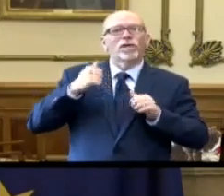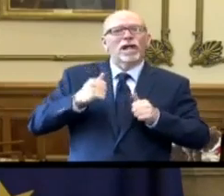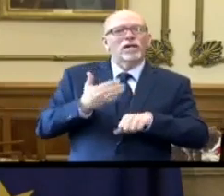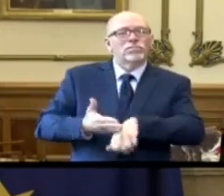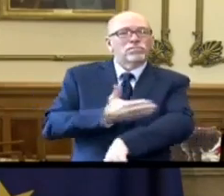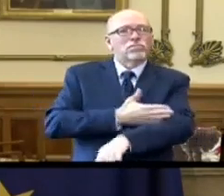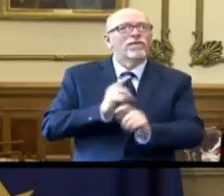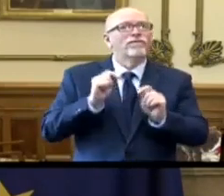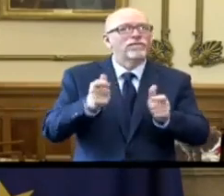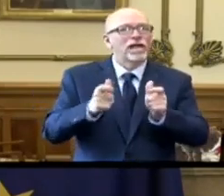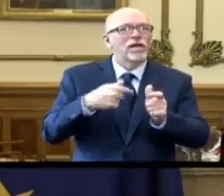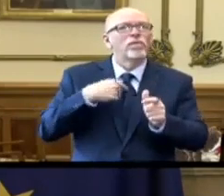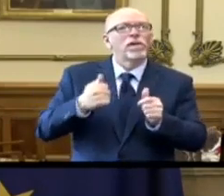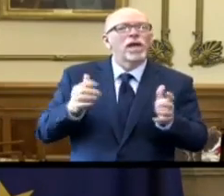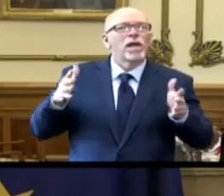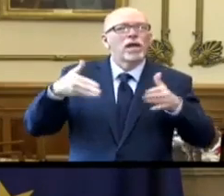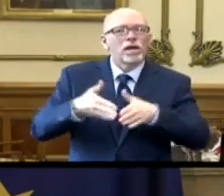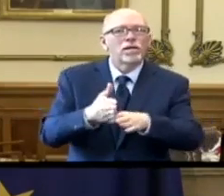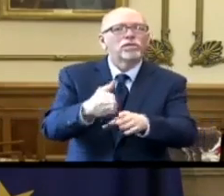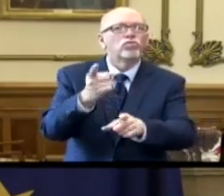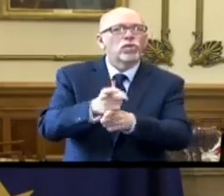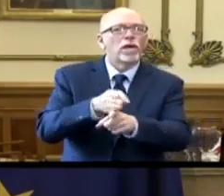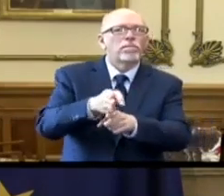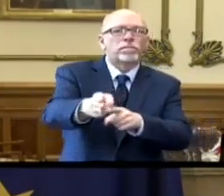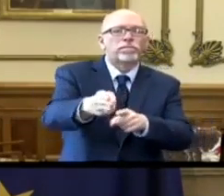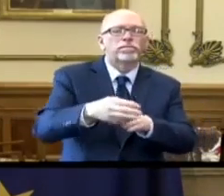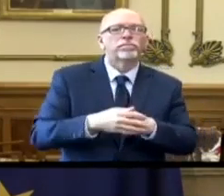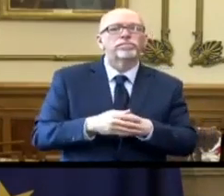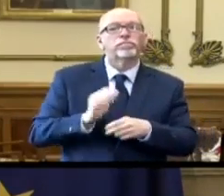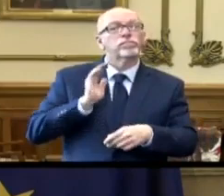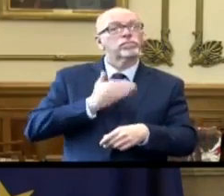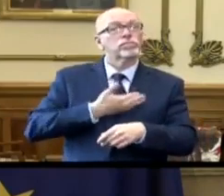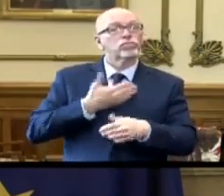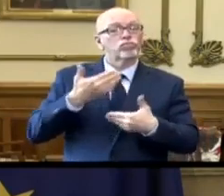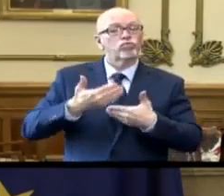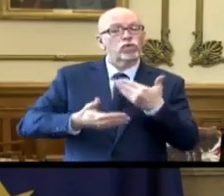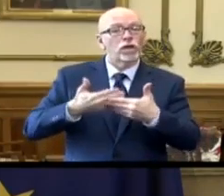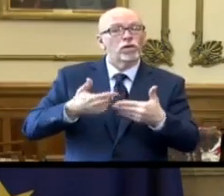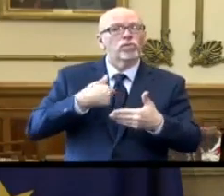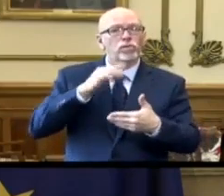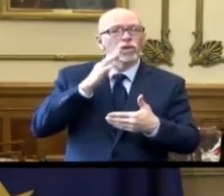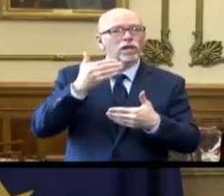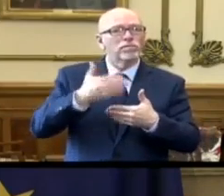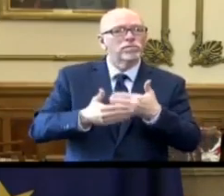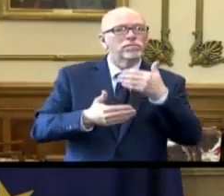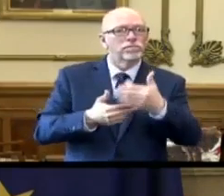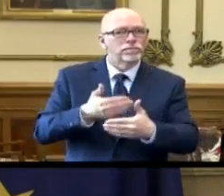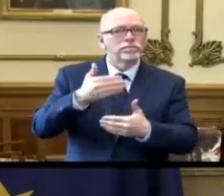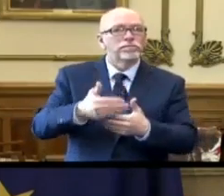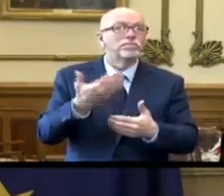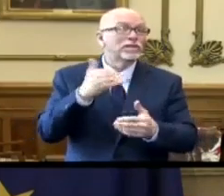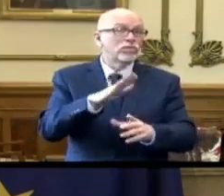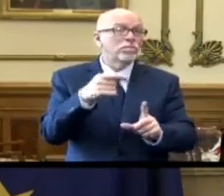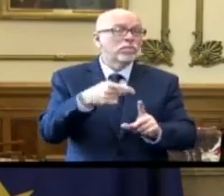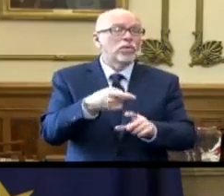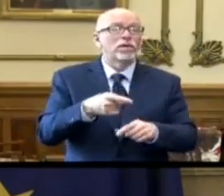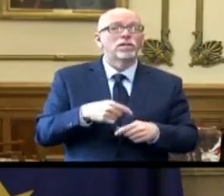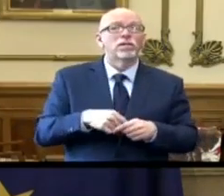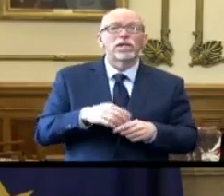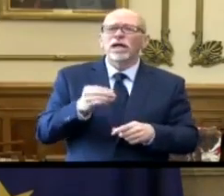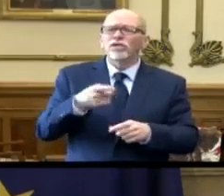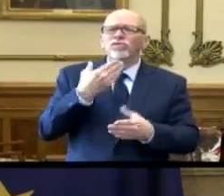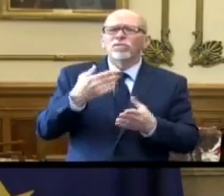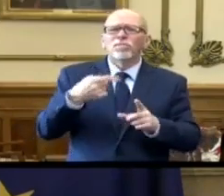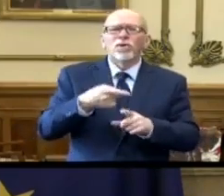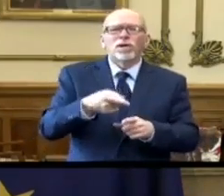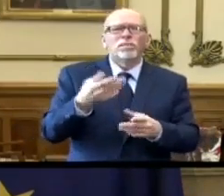course and stay on the right course. And we'll, the progress that we make, we'll manage this very methodically because again, to your point, Ted, and it's a very good point,